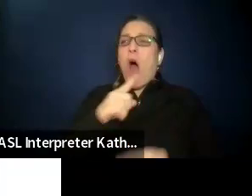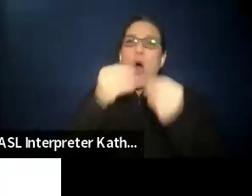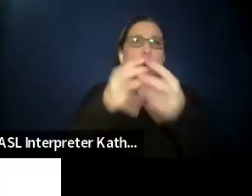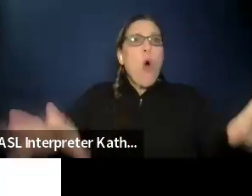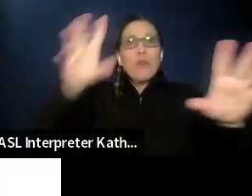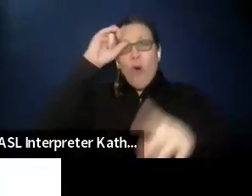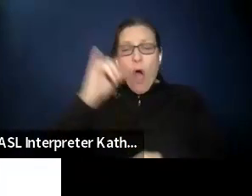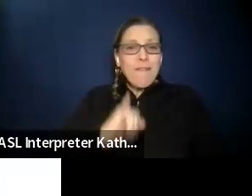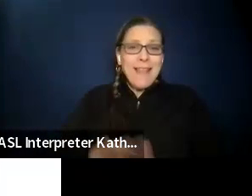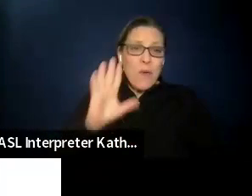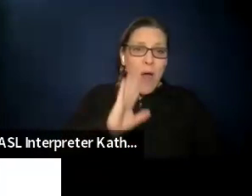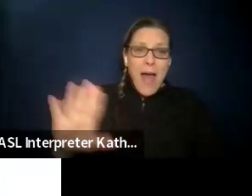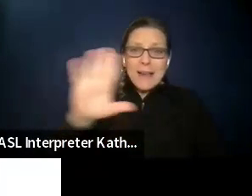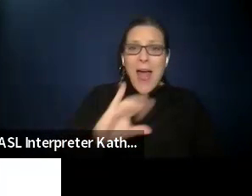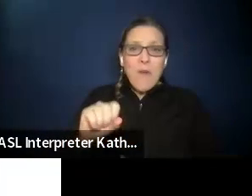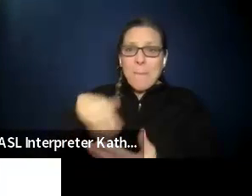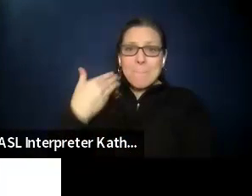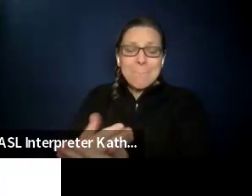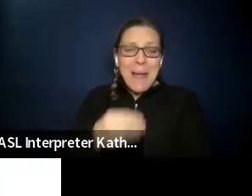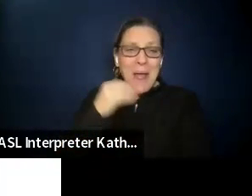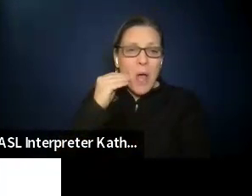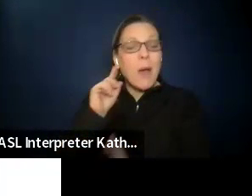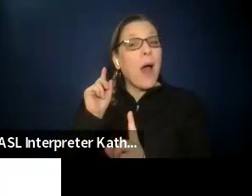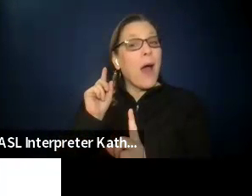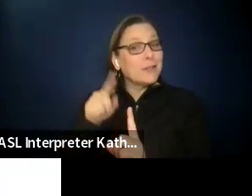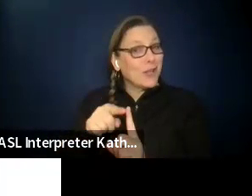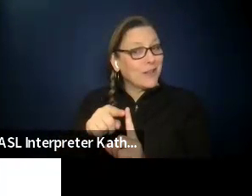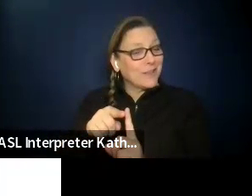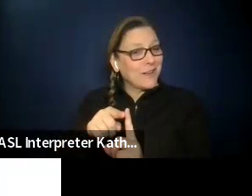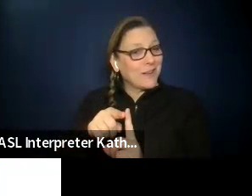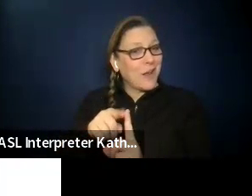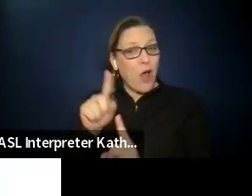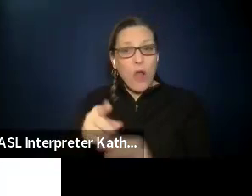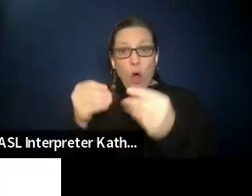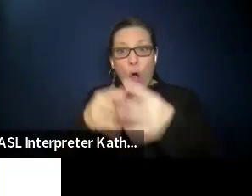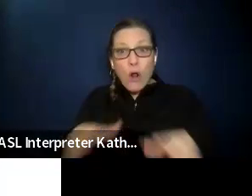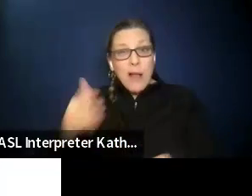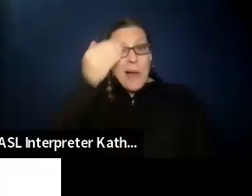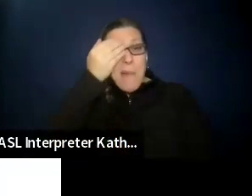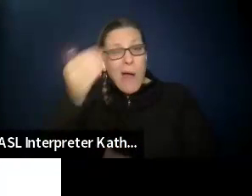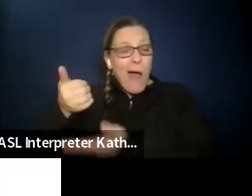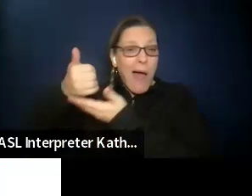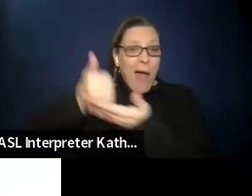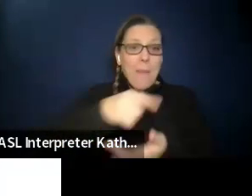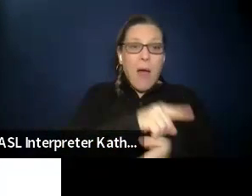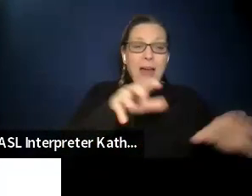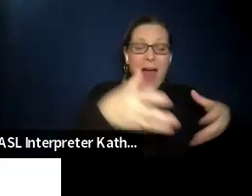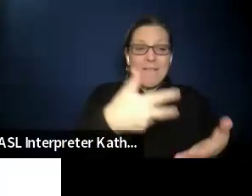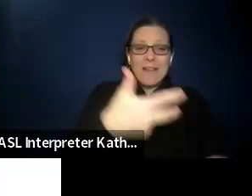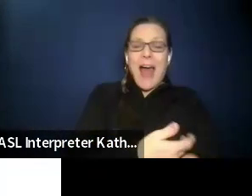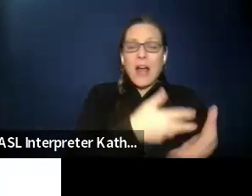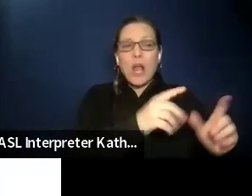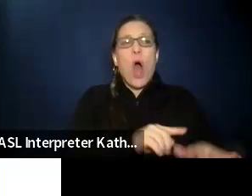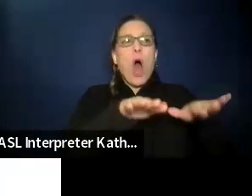forever. They'll never make it home until a long-lost pirate helps the ragtag flock calm